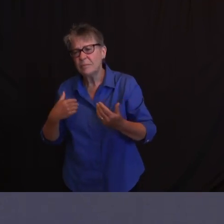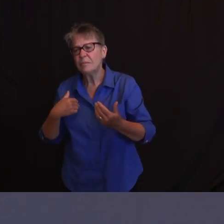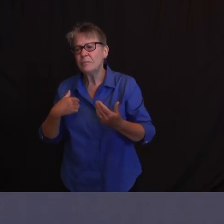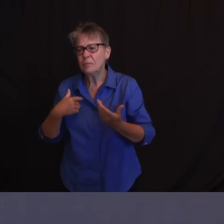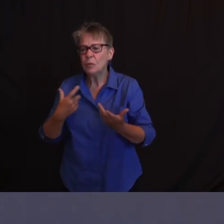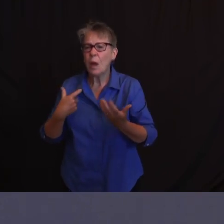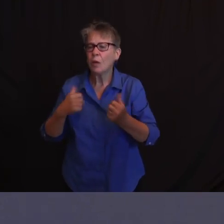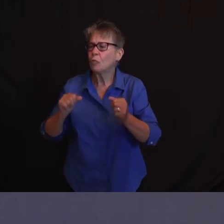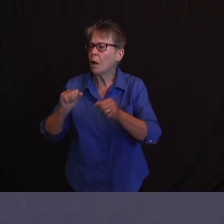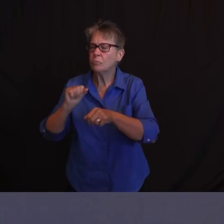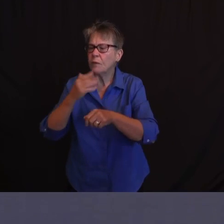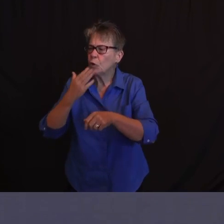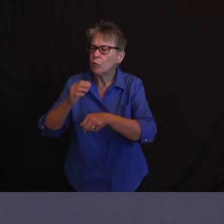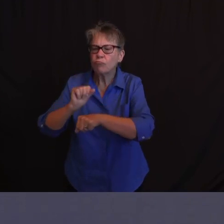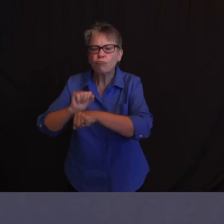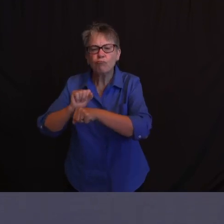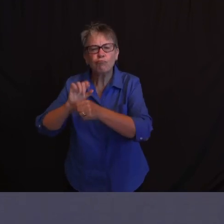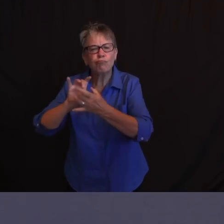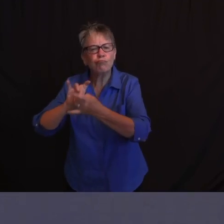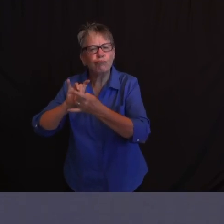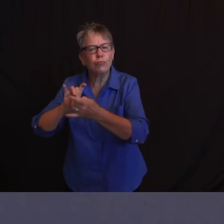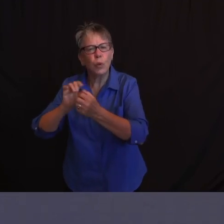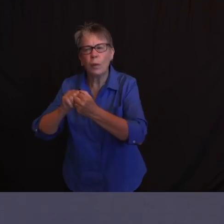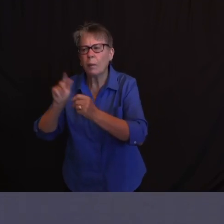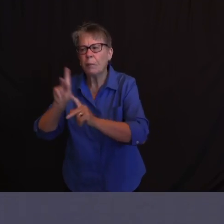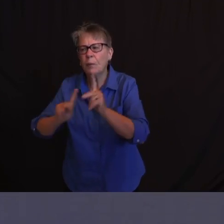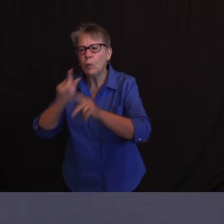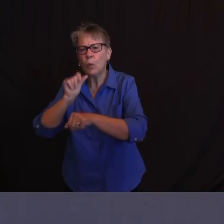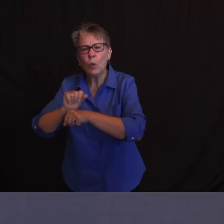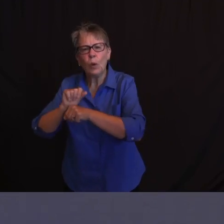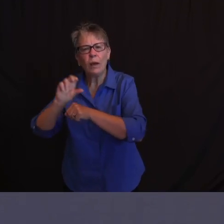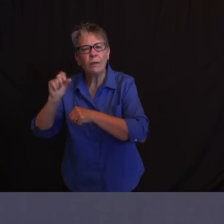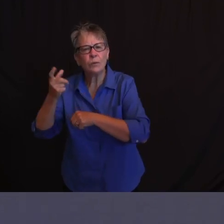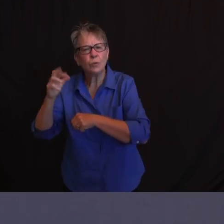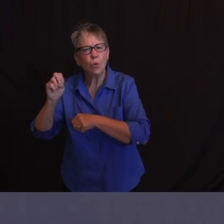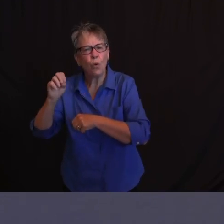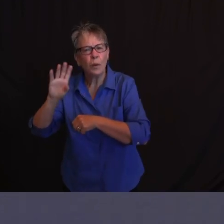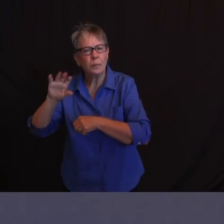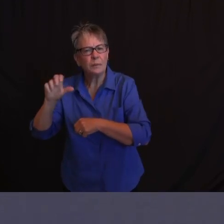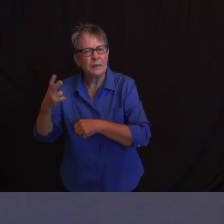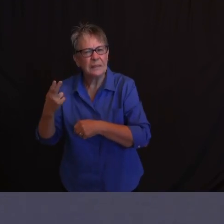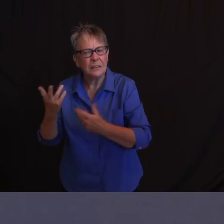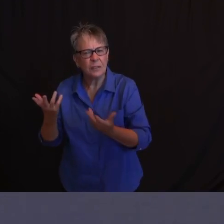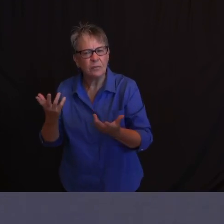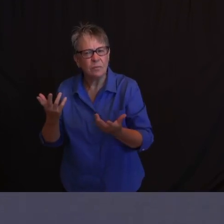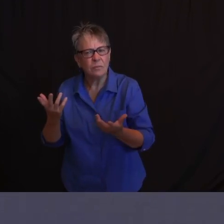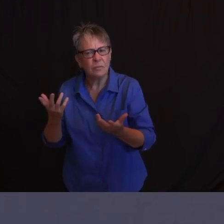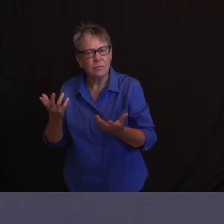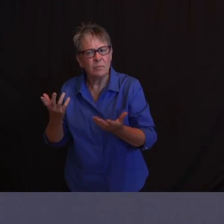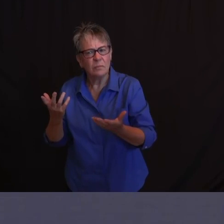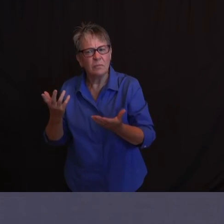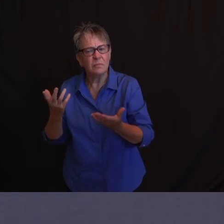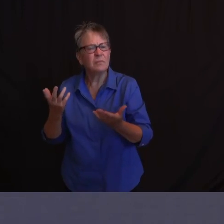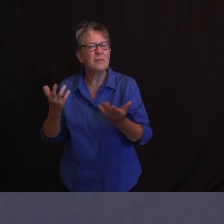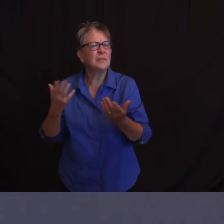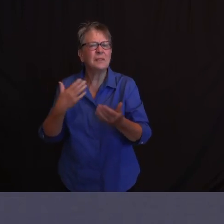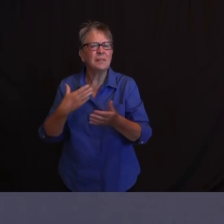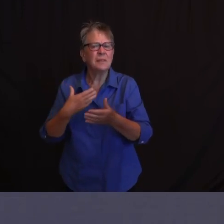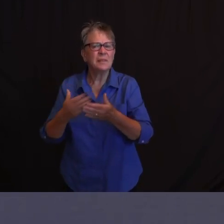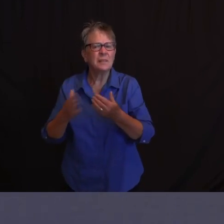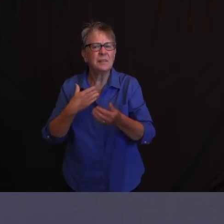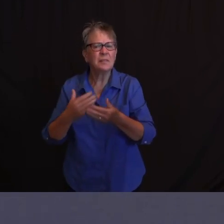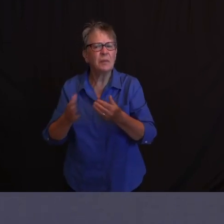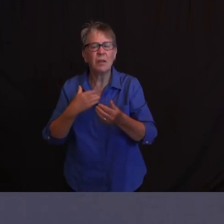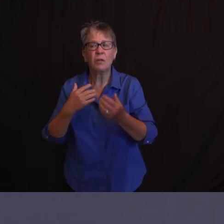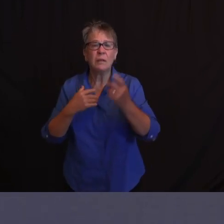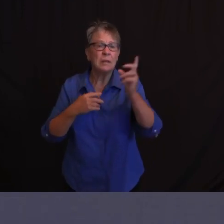shore municipalities, and I might say happily, overwhelmingly, and across the aisle. So politics has literally not